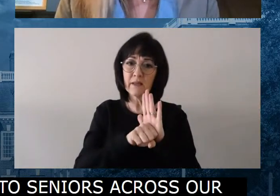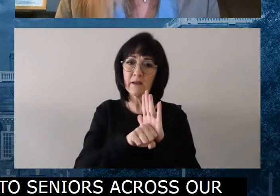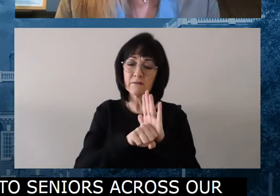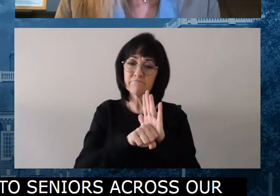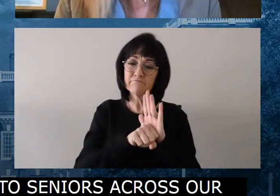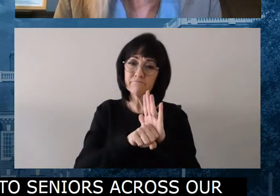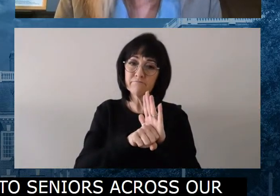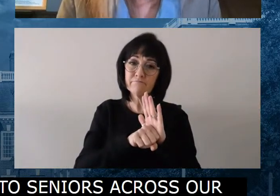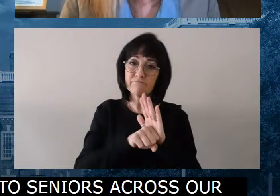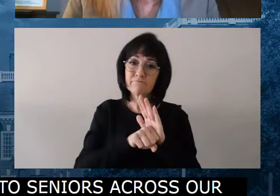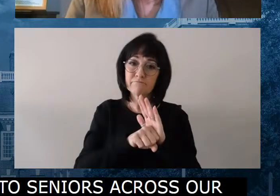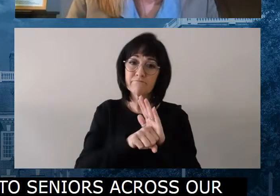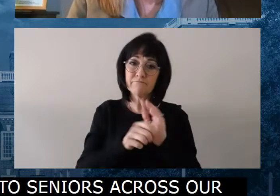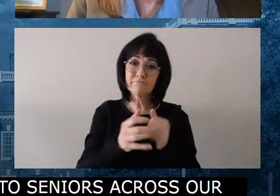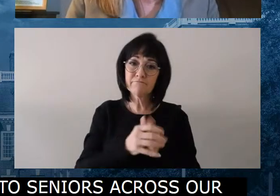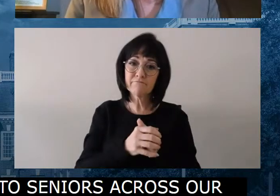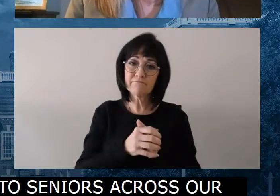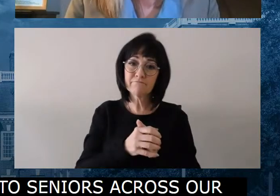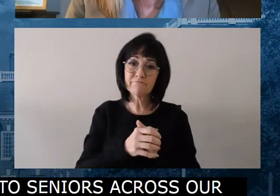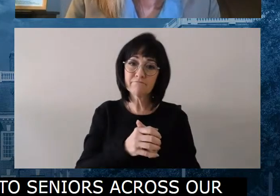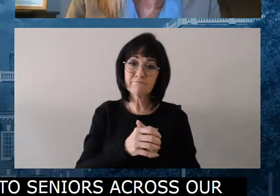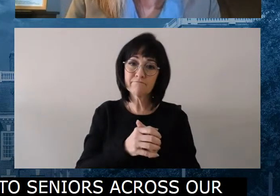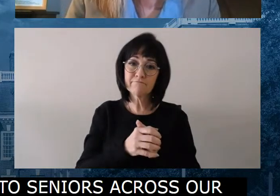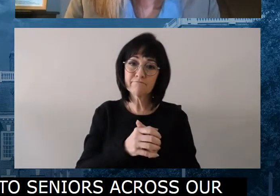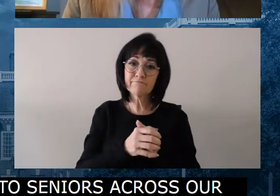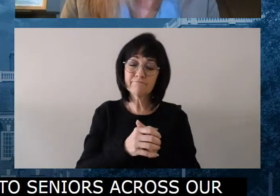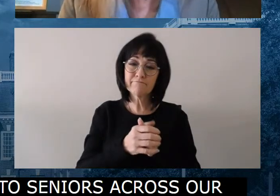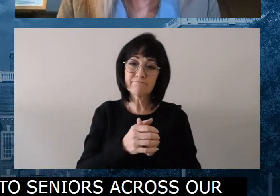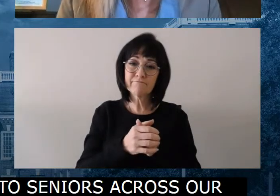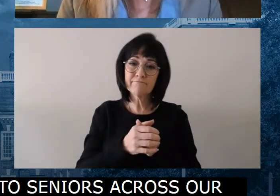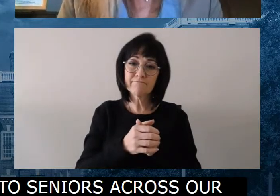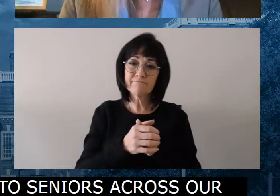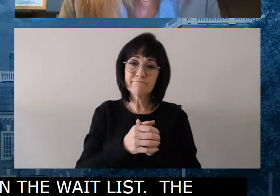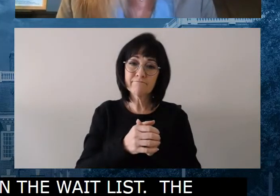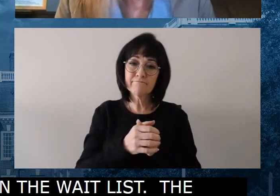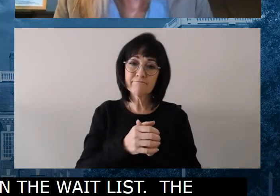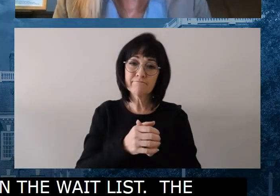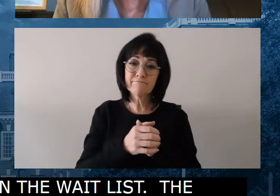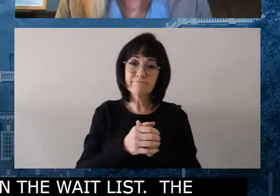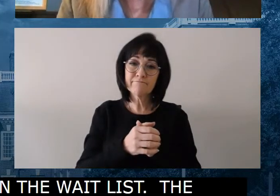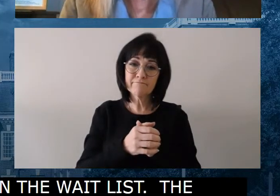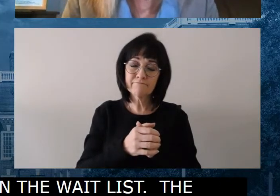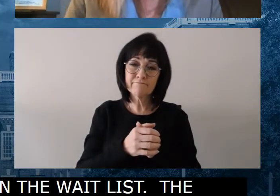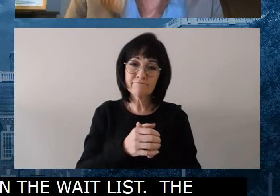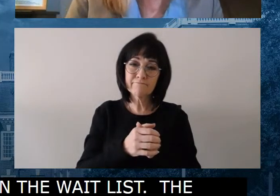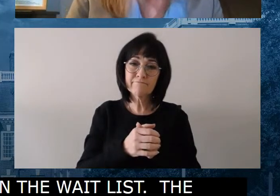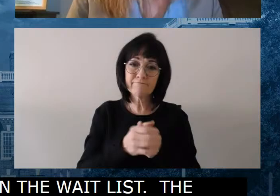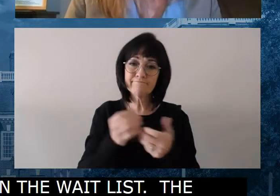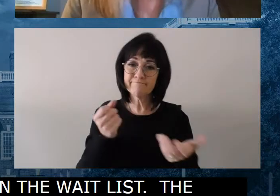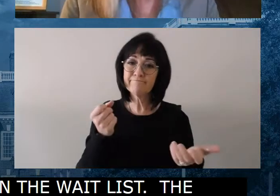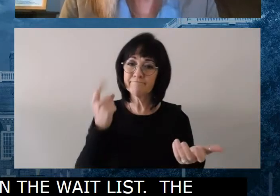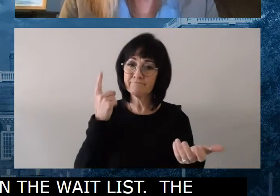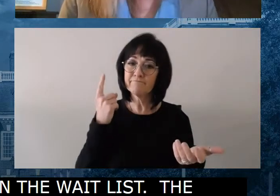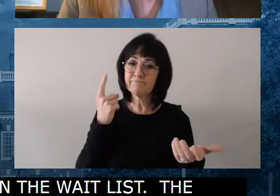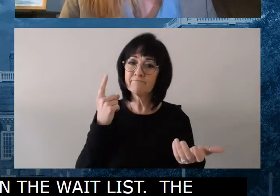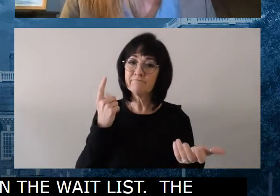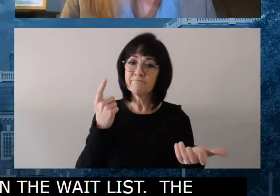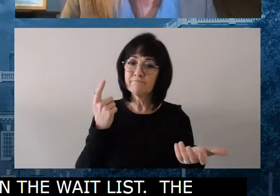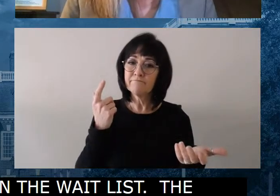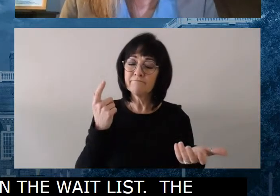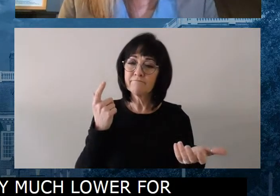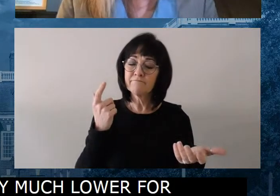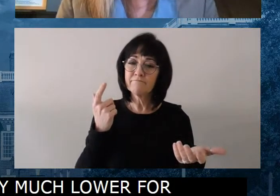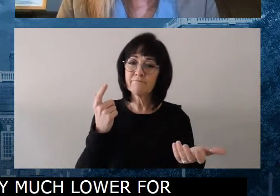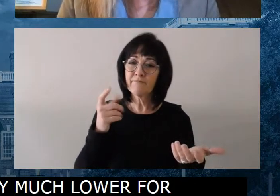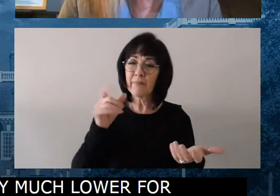is the demand is was clearly much lower for seniors. Now that doesn't mean